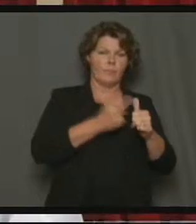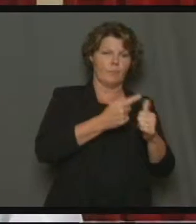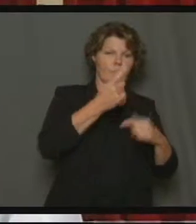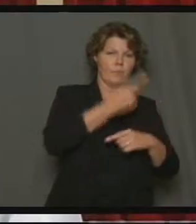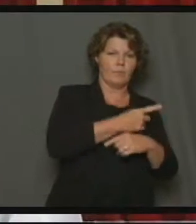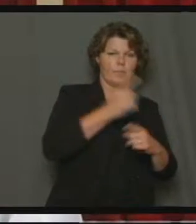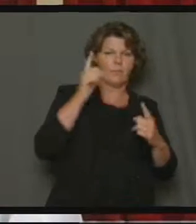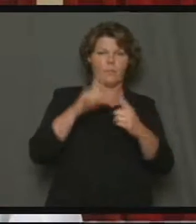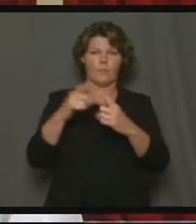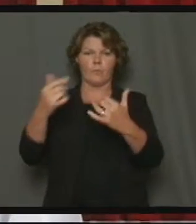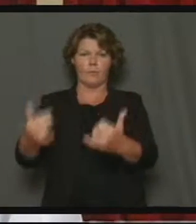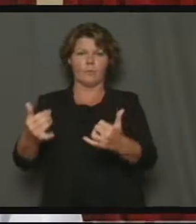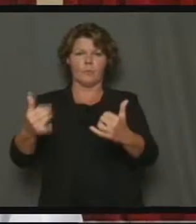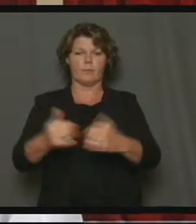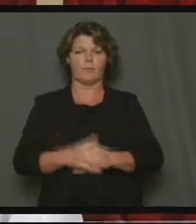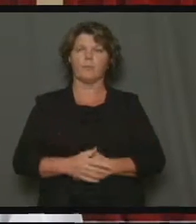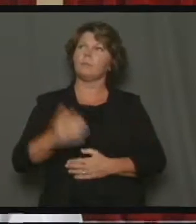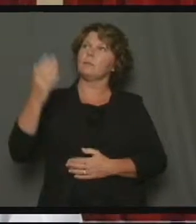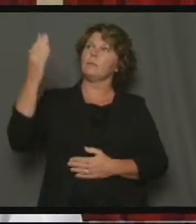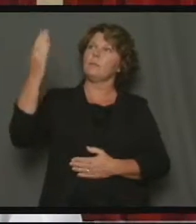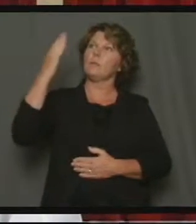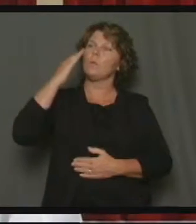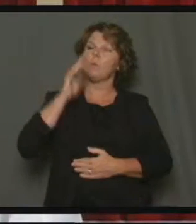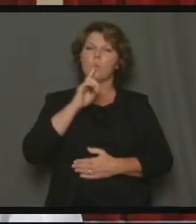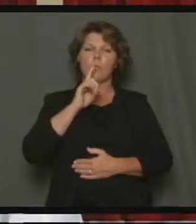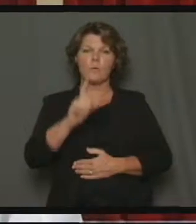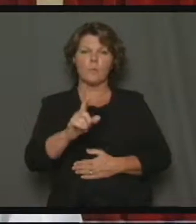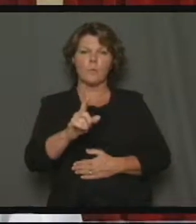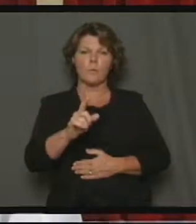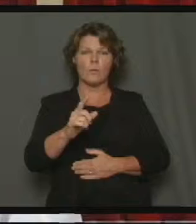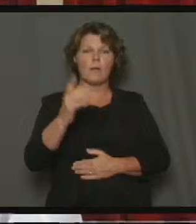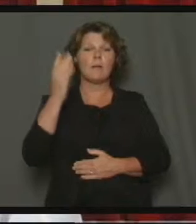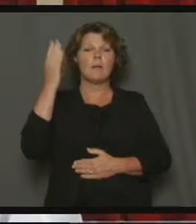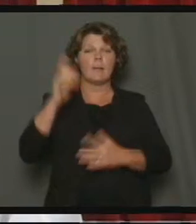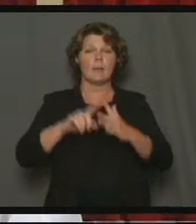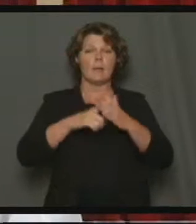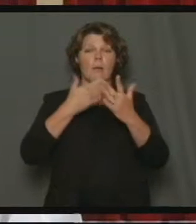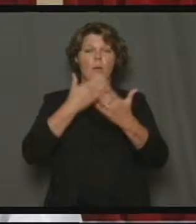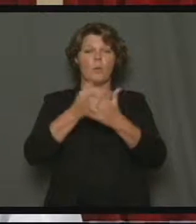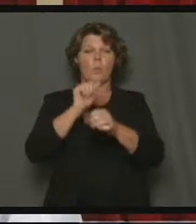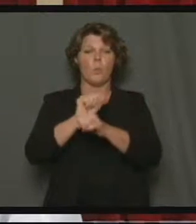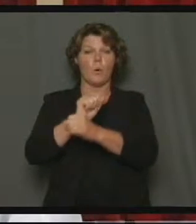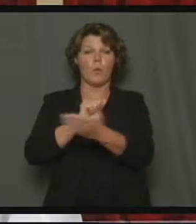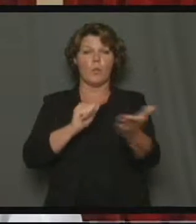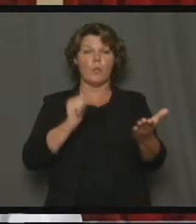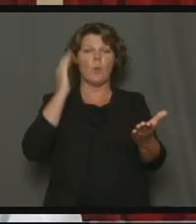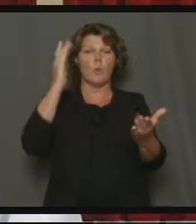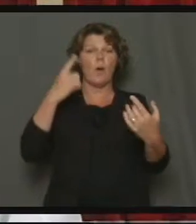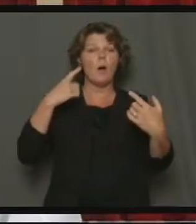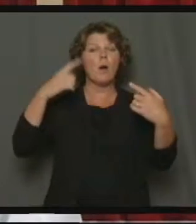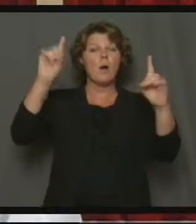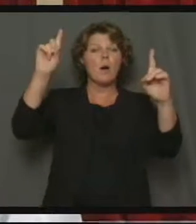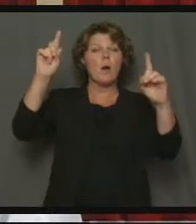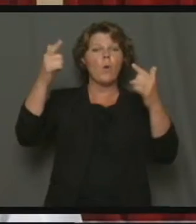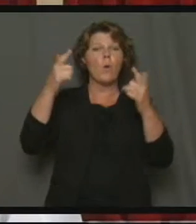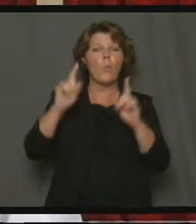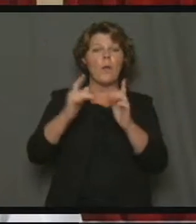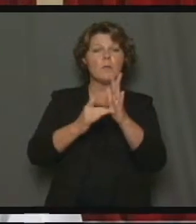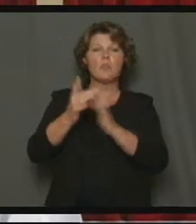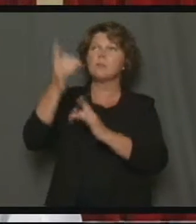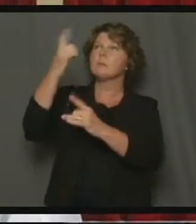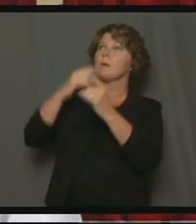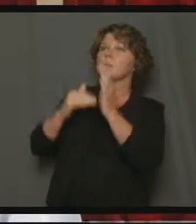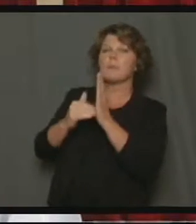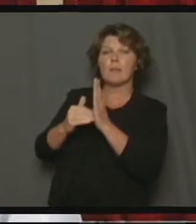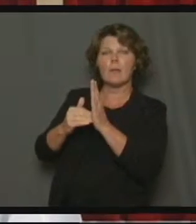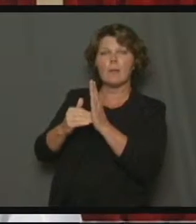until now. And I am sure of this, that he who began a good work in you will bring it to completion at the day of Jesus